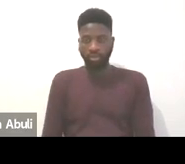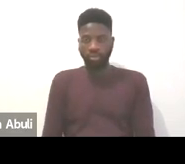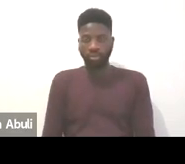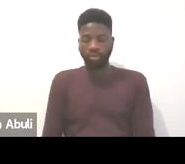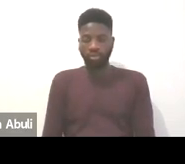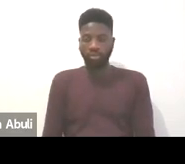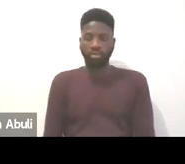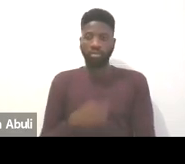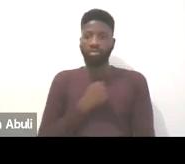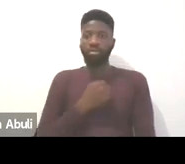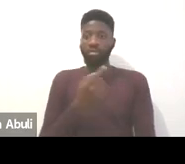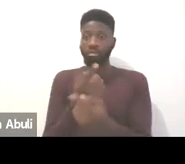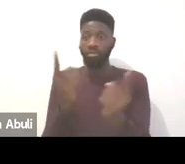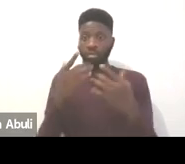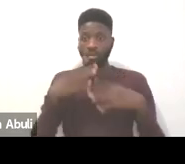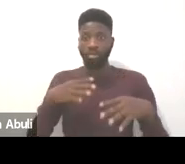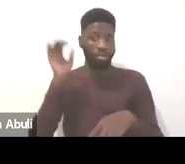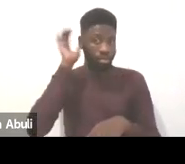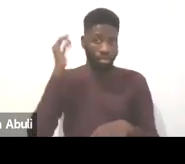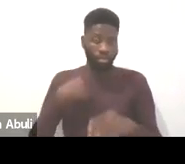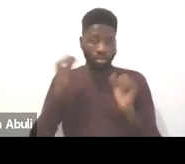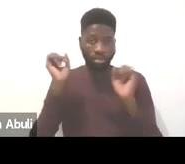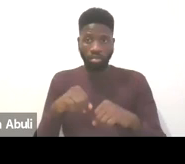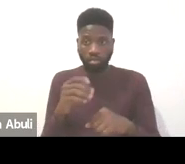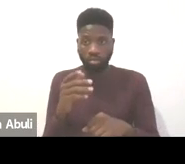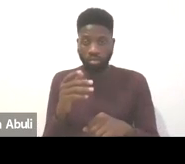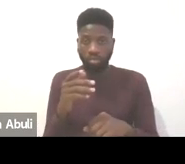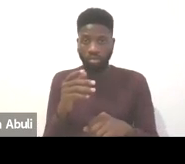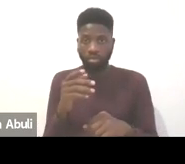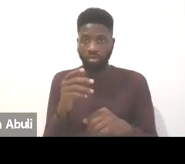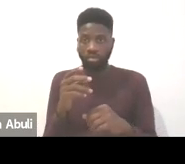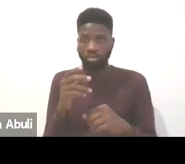Sorry, are you guys still able to see my screen?